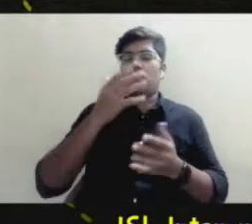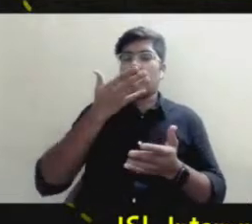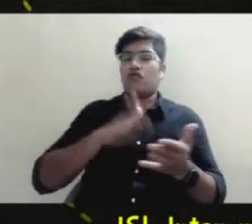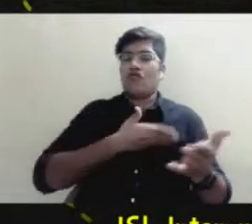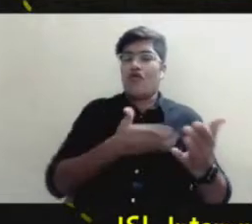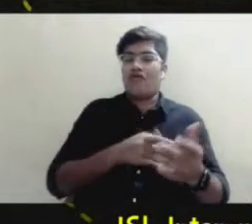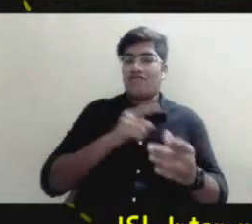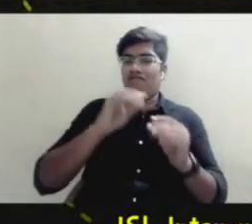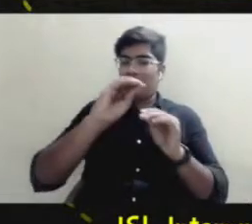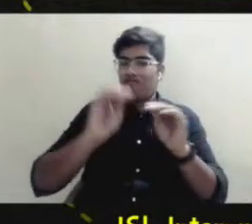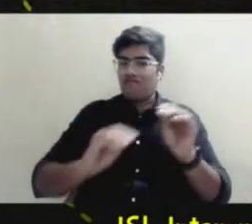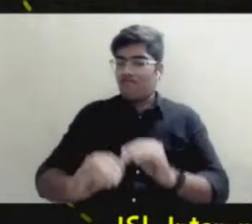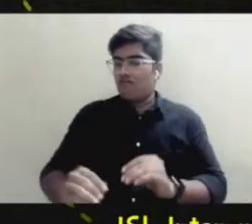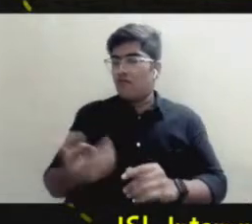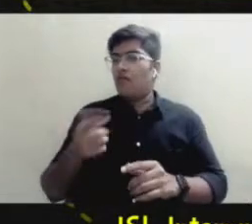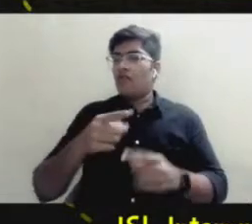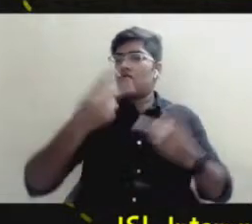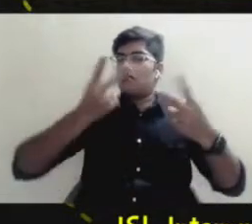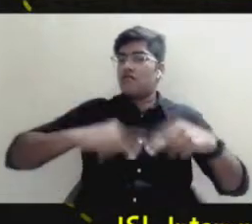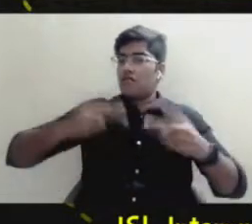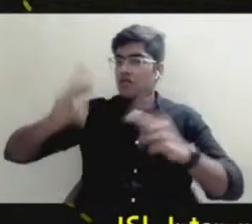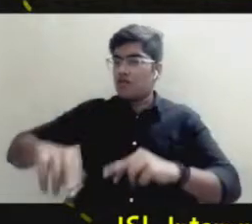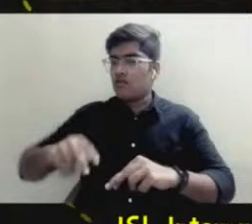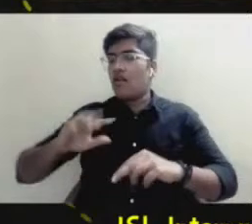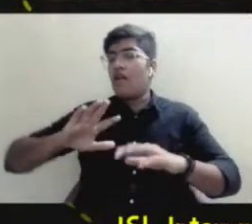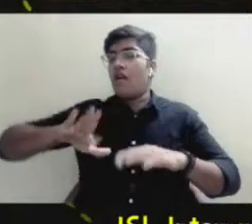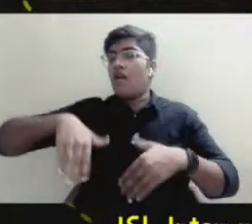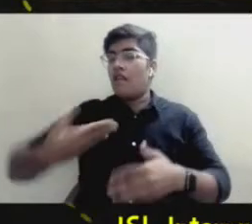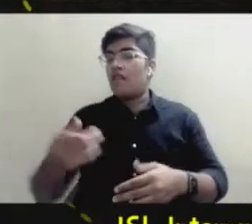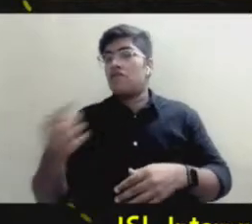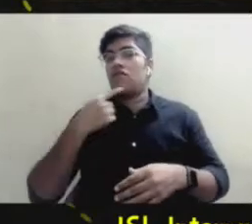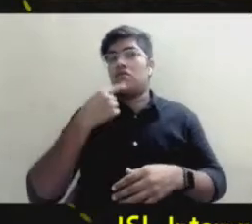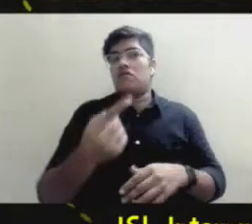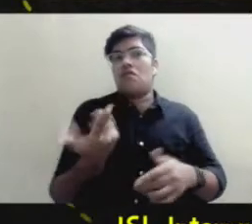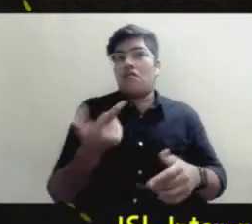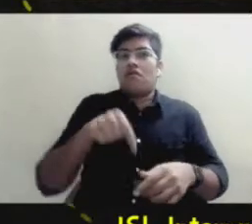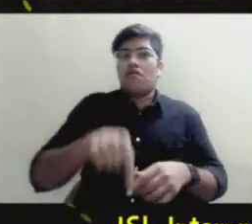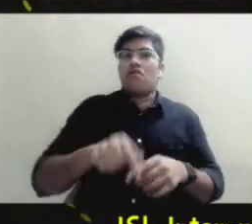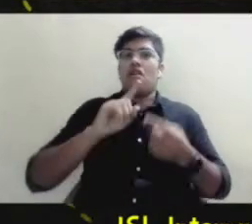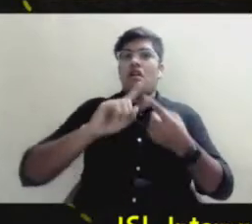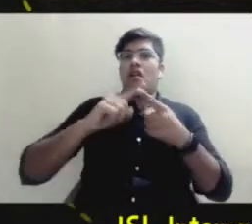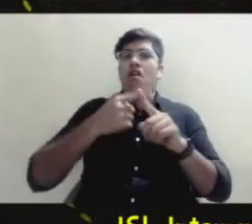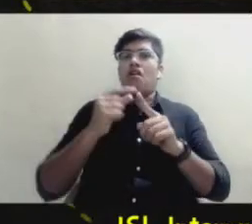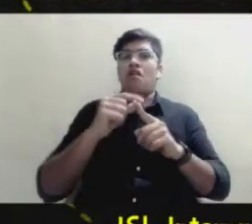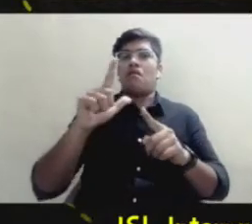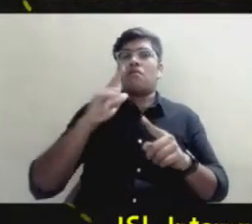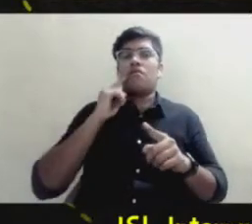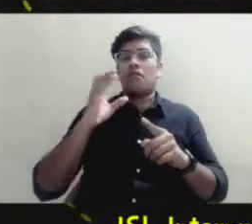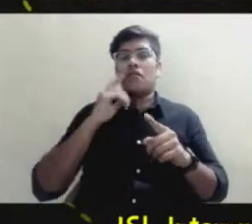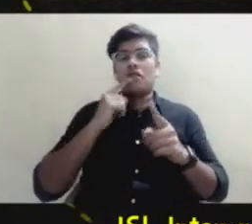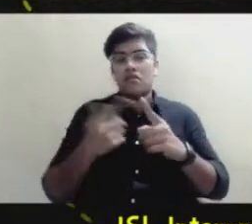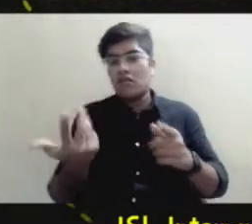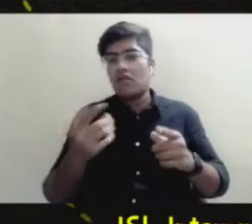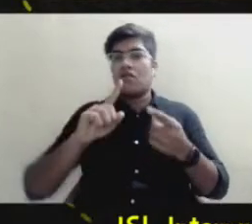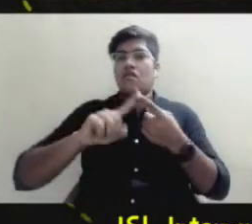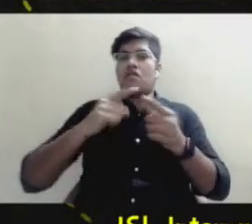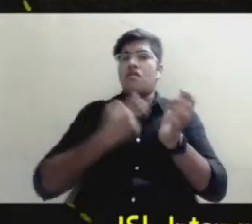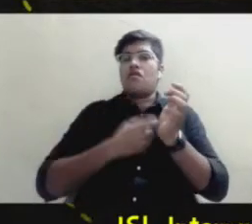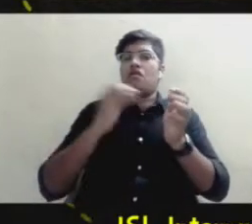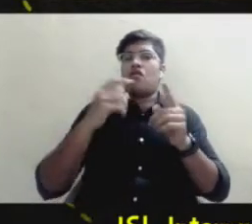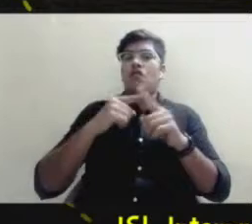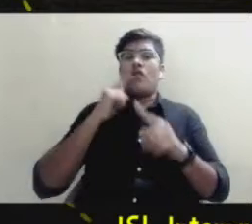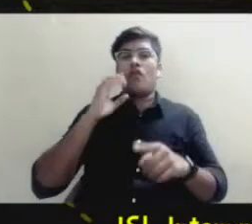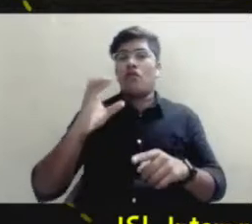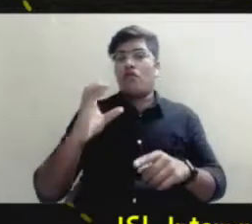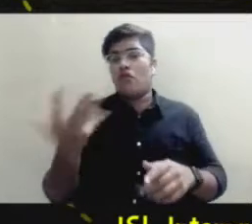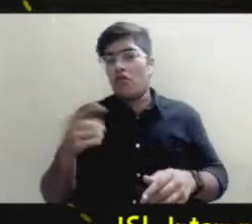and translate them, and then to say that these are erotic, they are too erotic to be